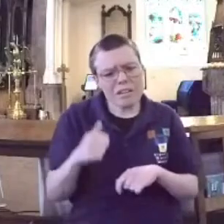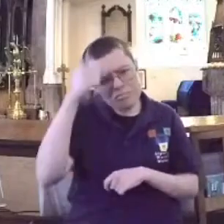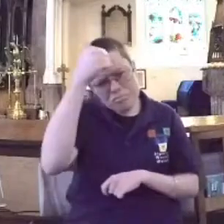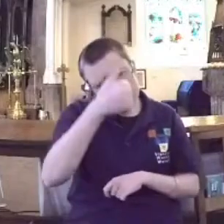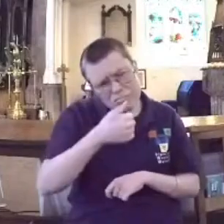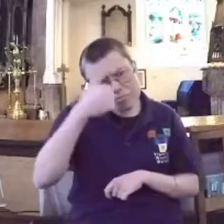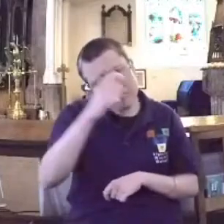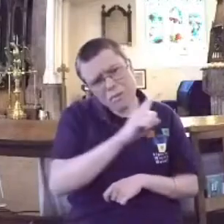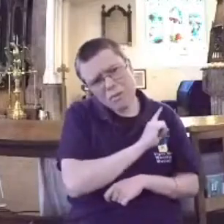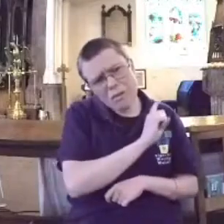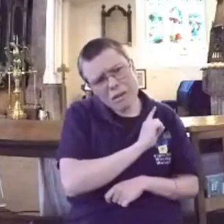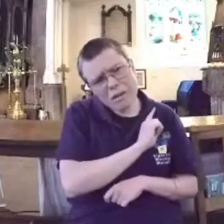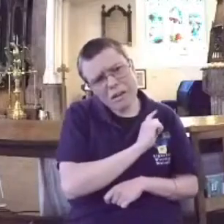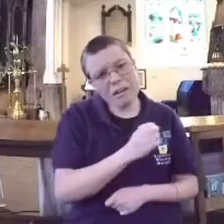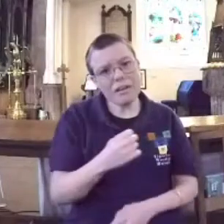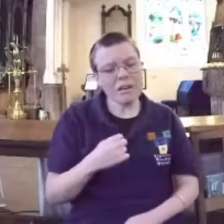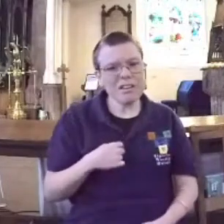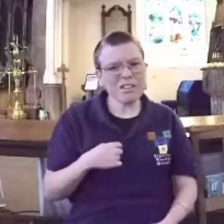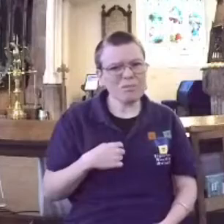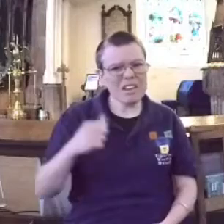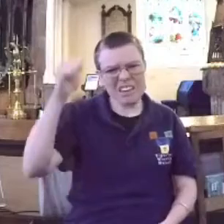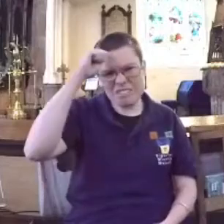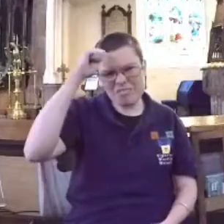to know